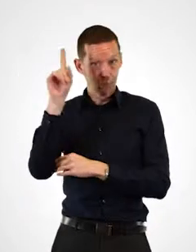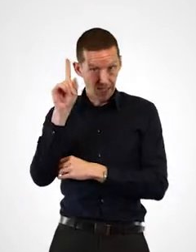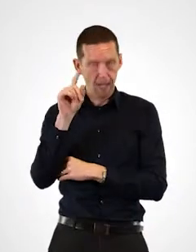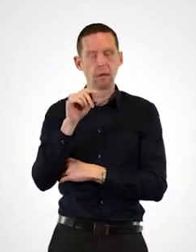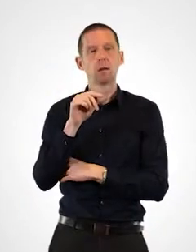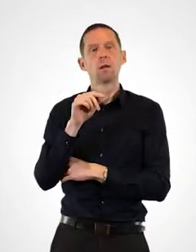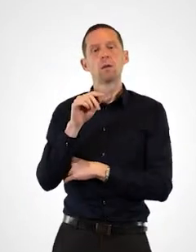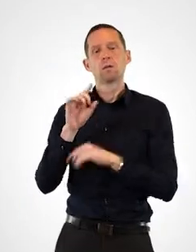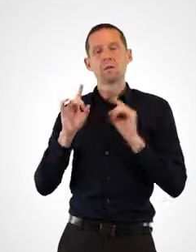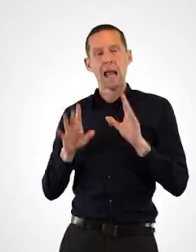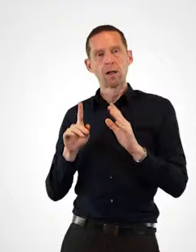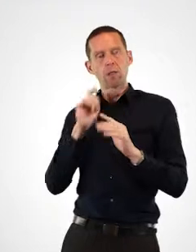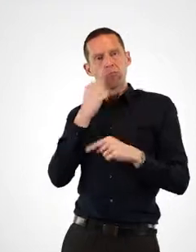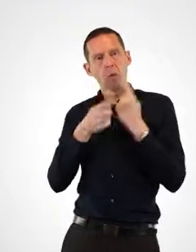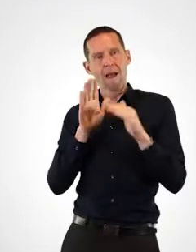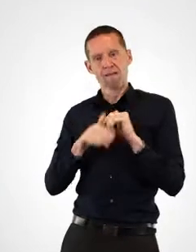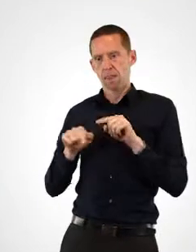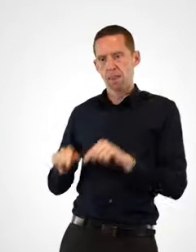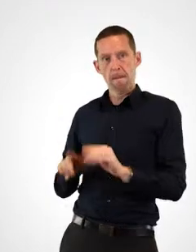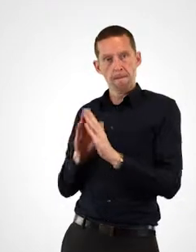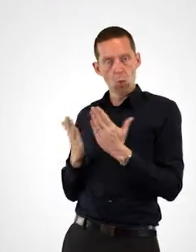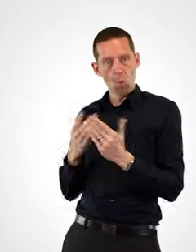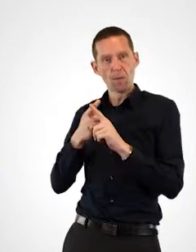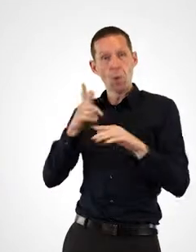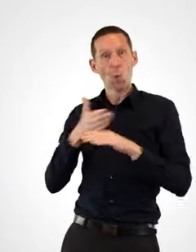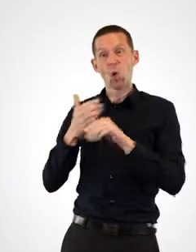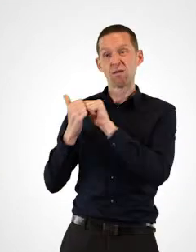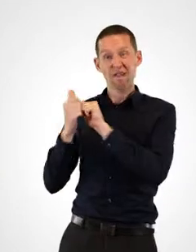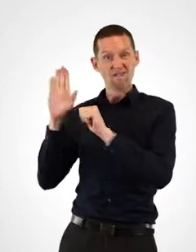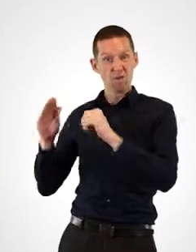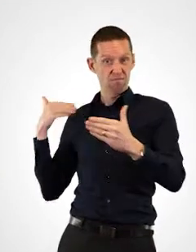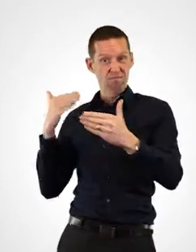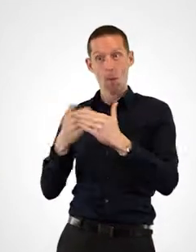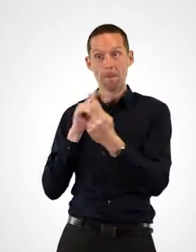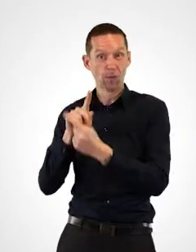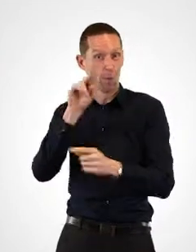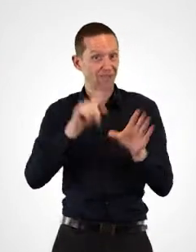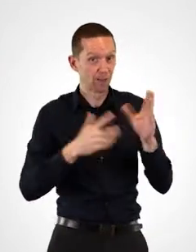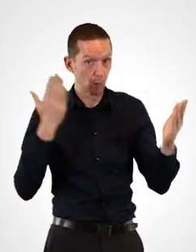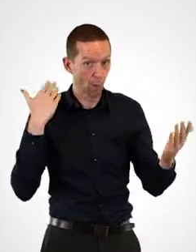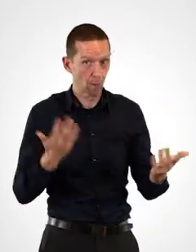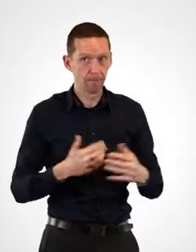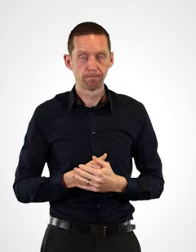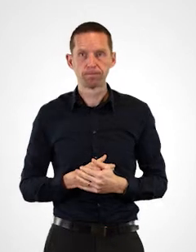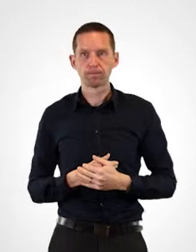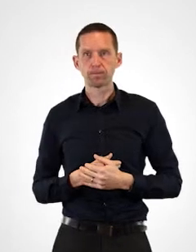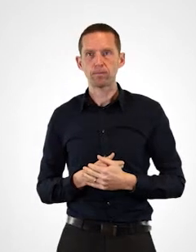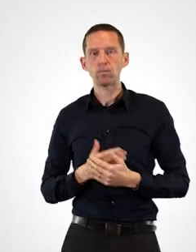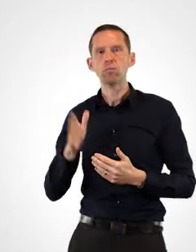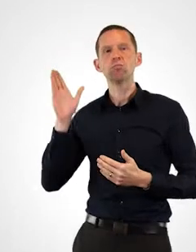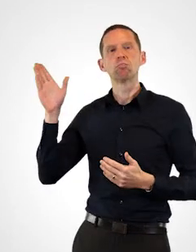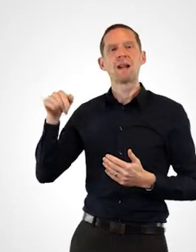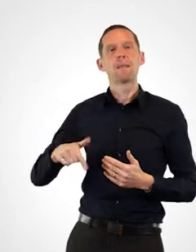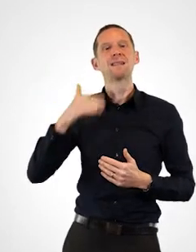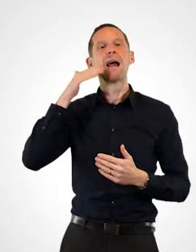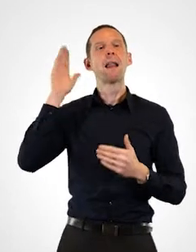or begin today, is on the back of that book and the work we've been doing together since that meeting 12 years ago. So for this particular